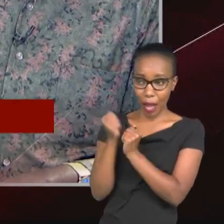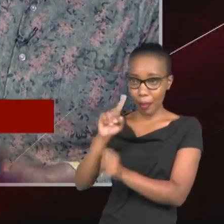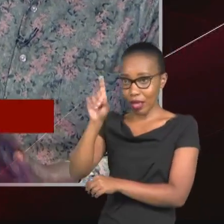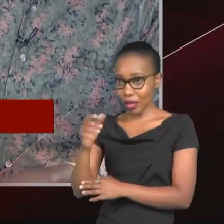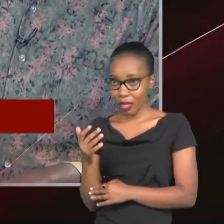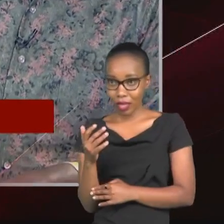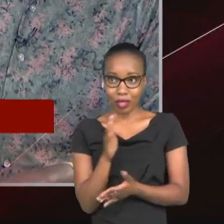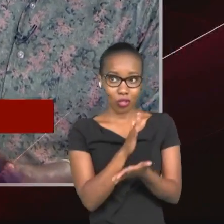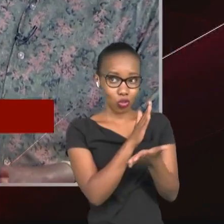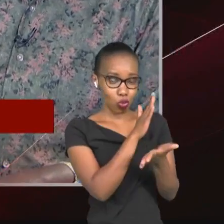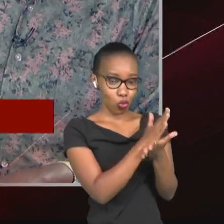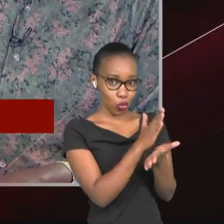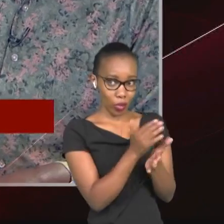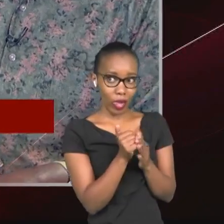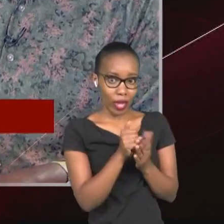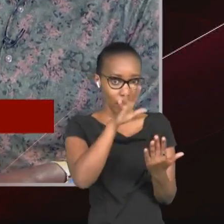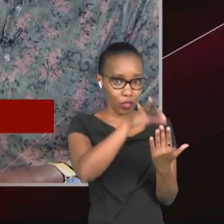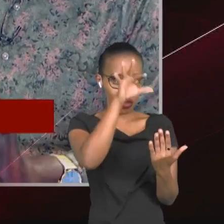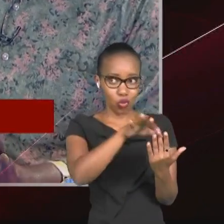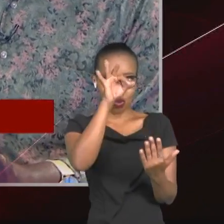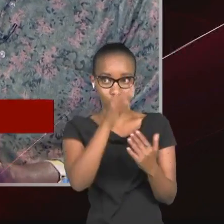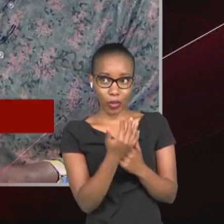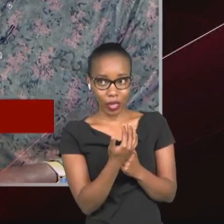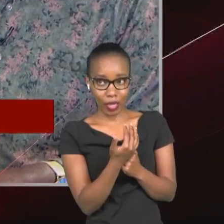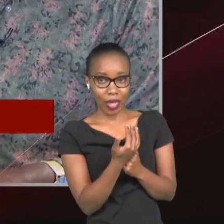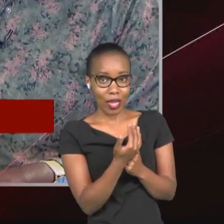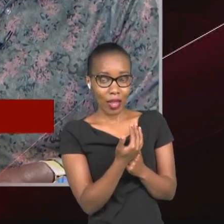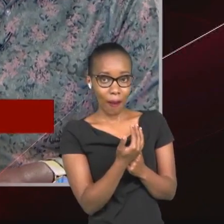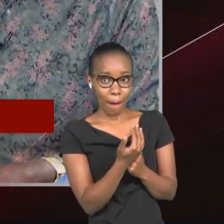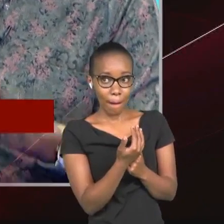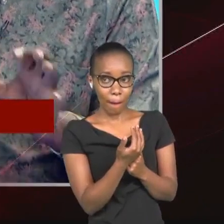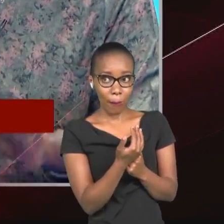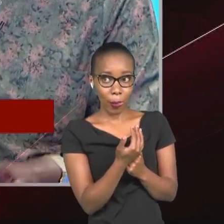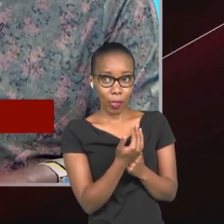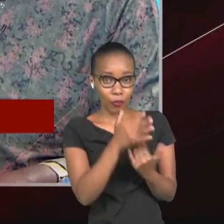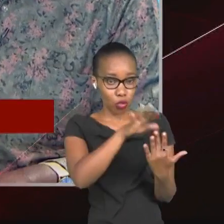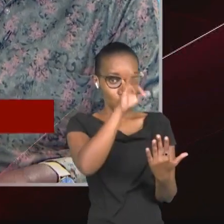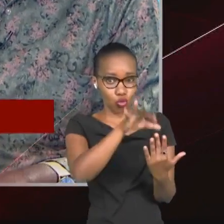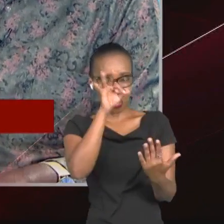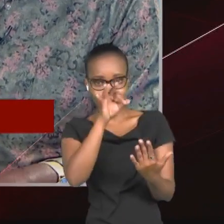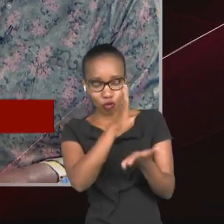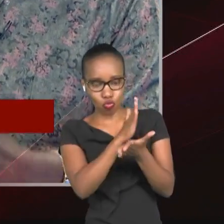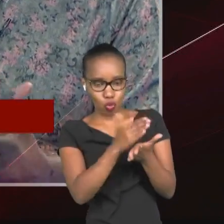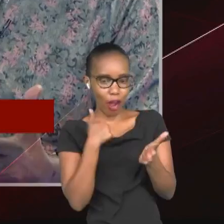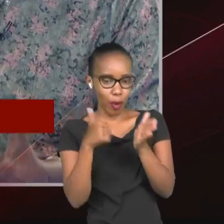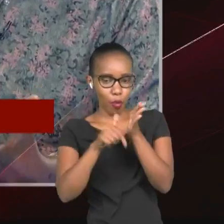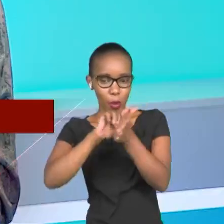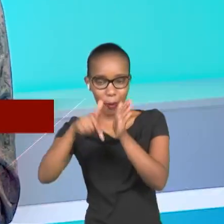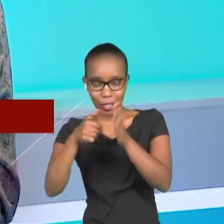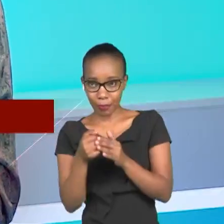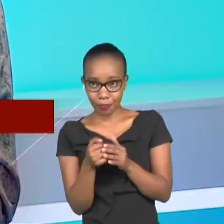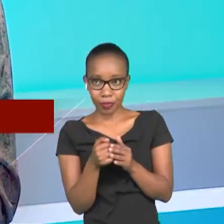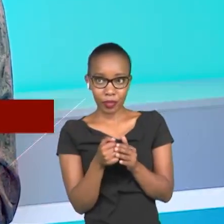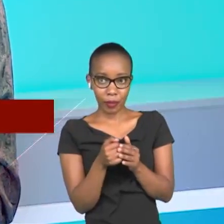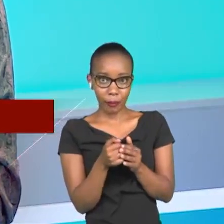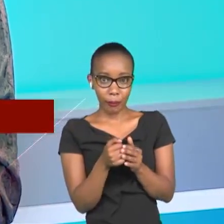is that, in fact, this is a choice of Nairobi. What I can tell you is that actually choices has consequences. And if there is anybody who